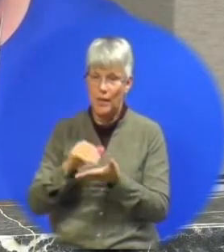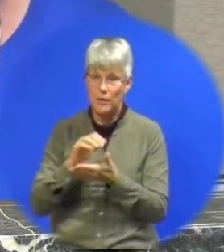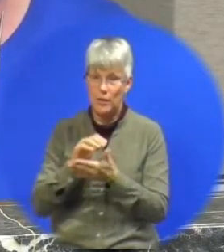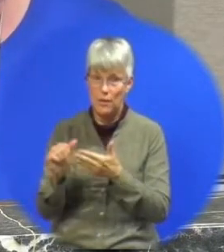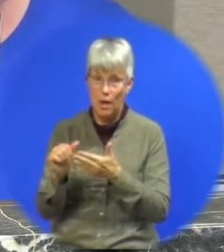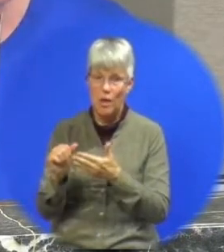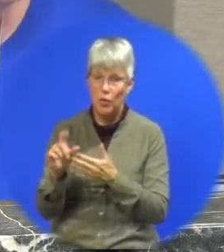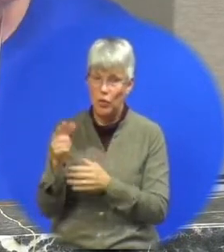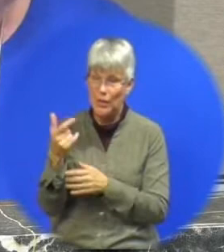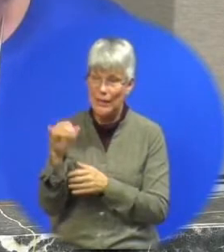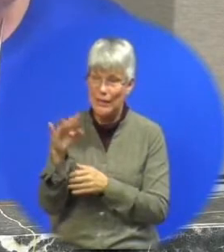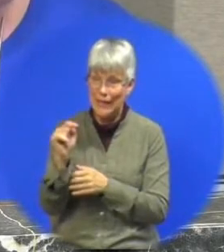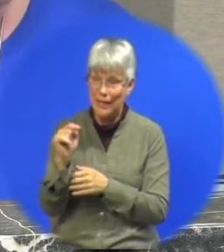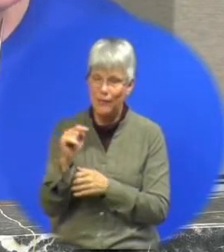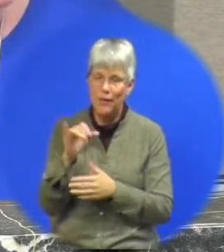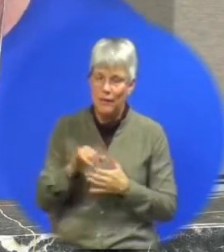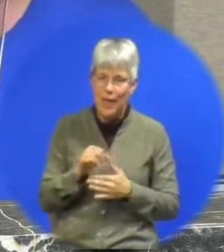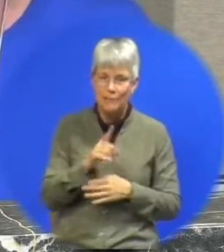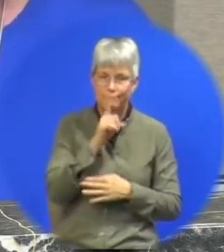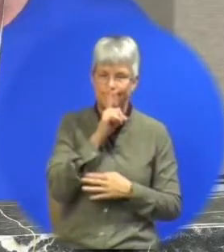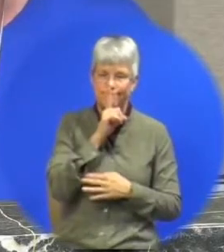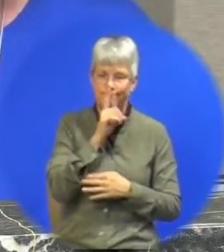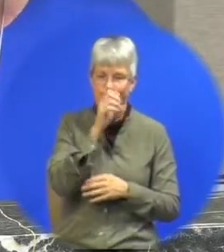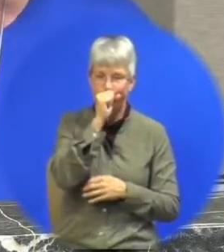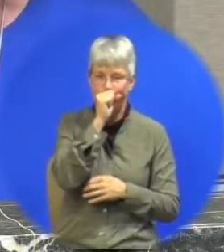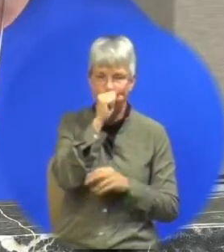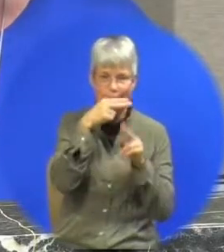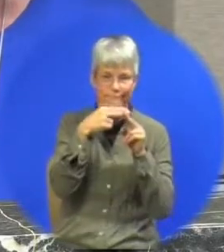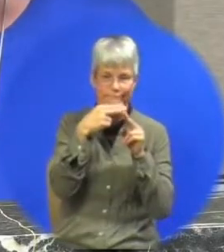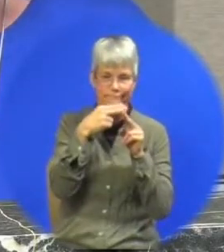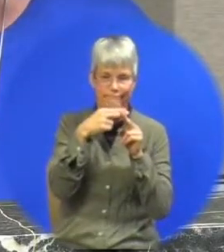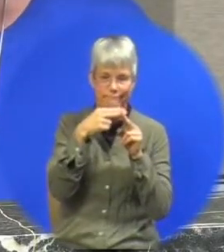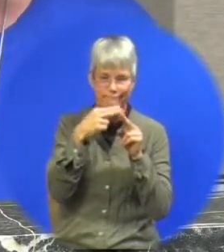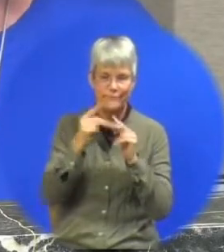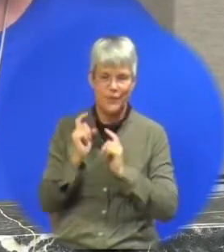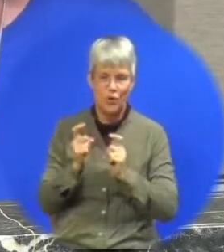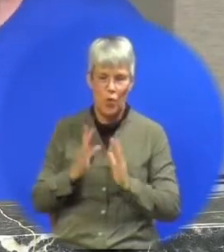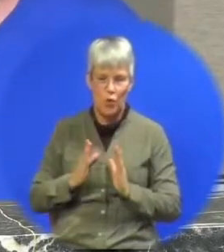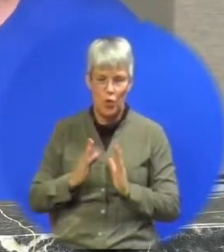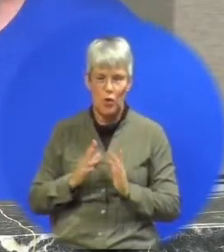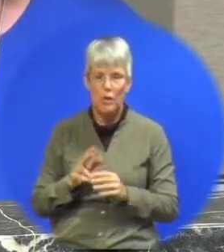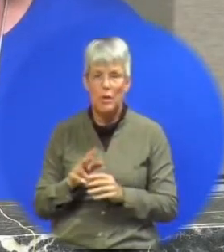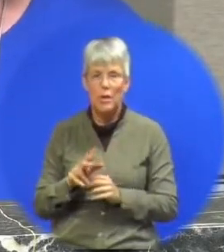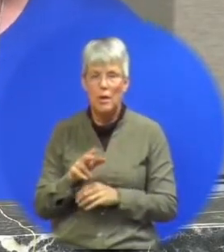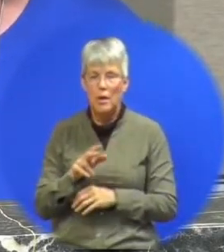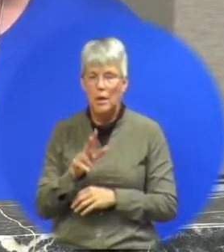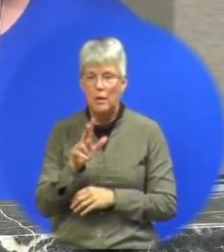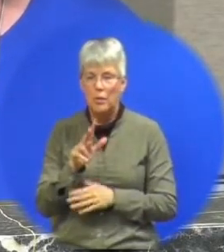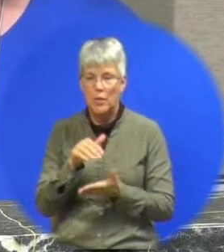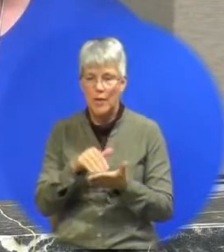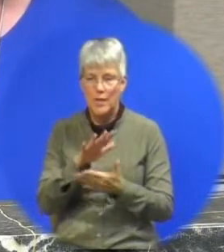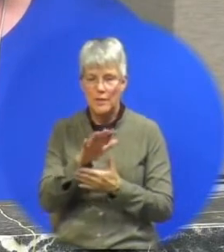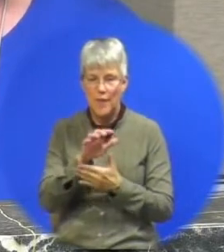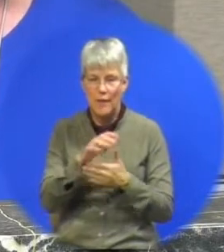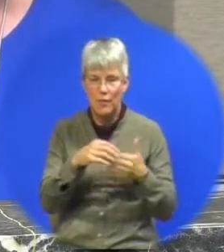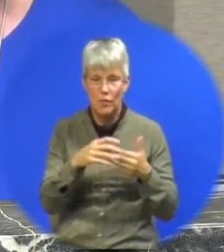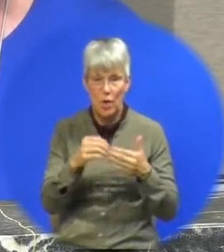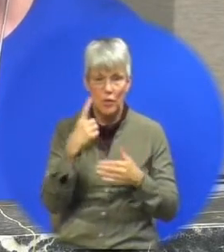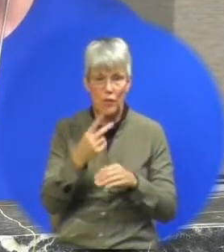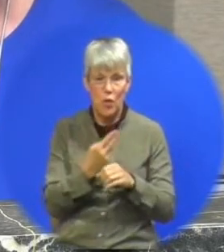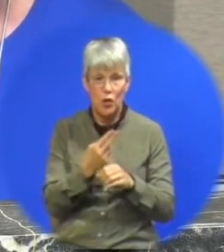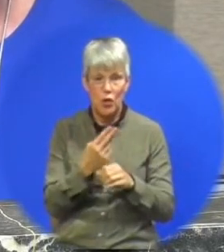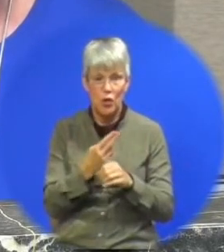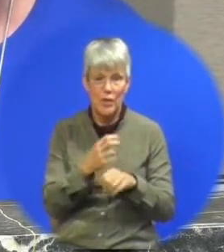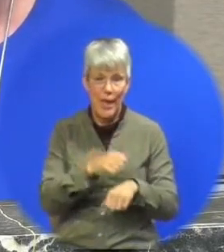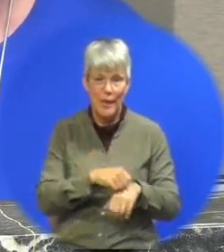who wishes to remain anonymous. The gift is $3,500 for use at the Mountain View